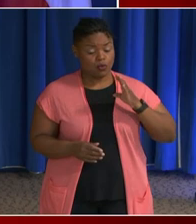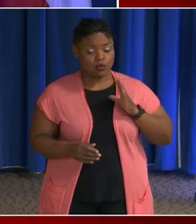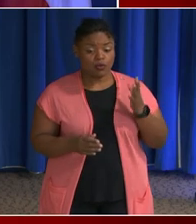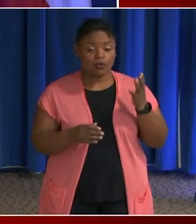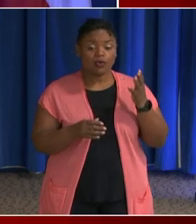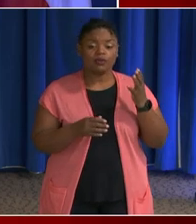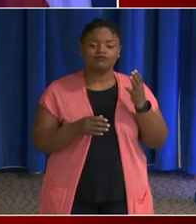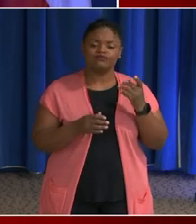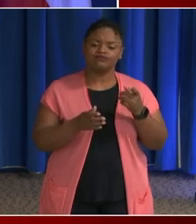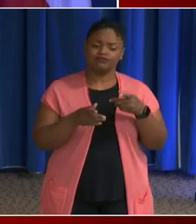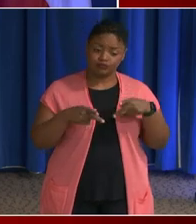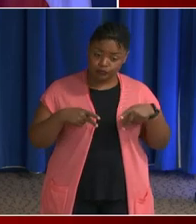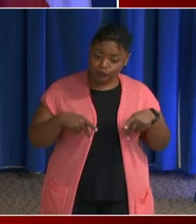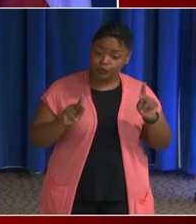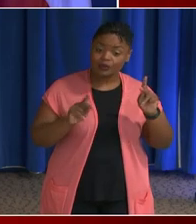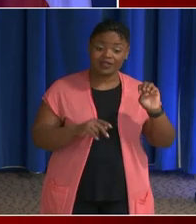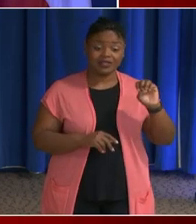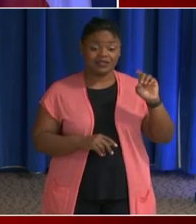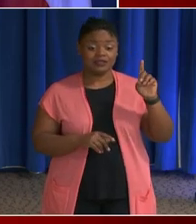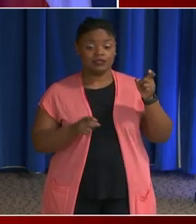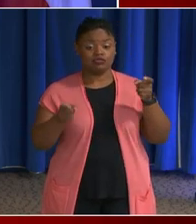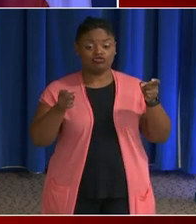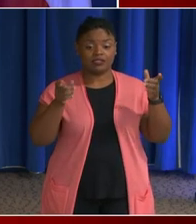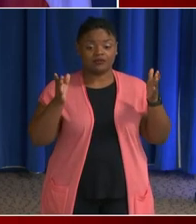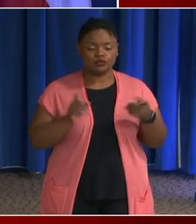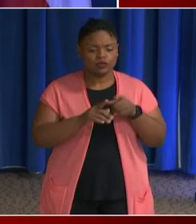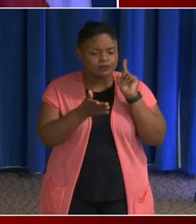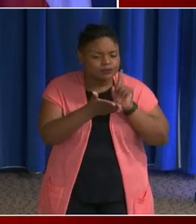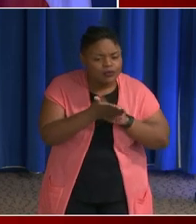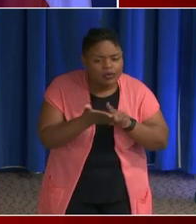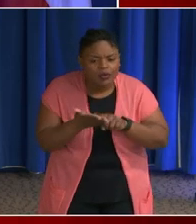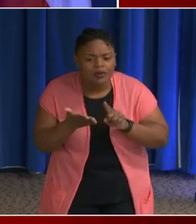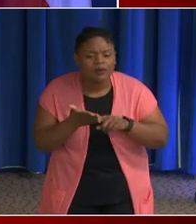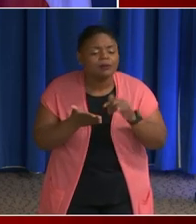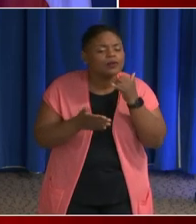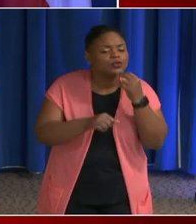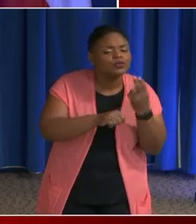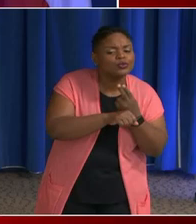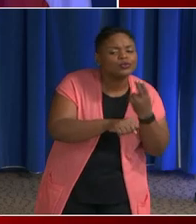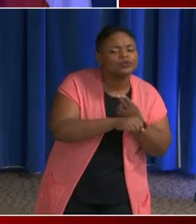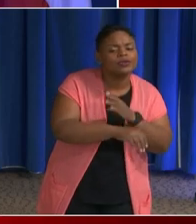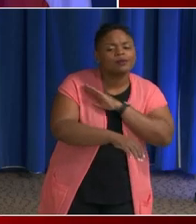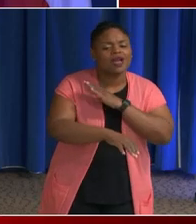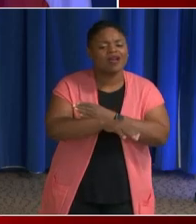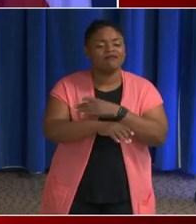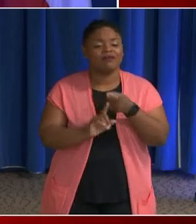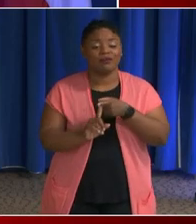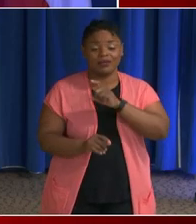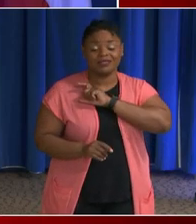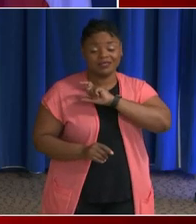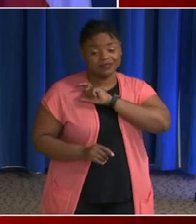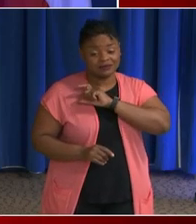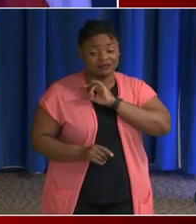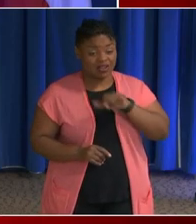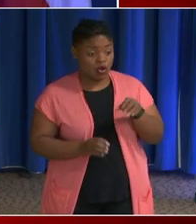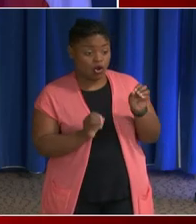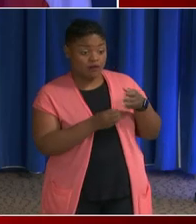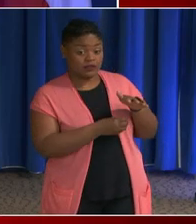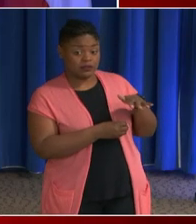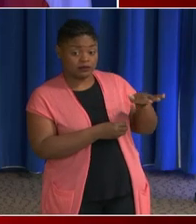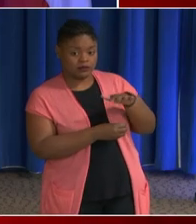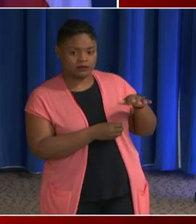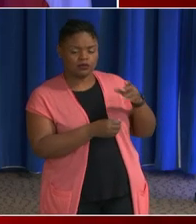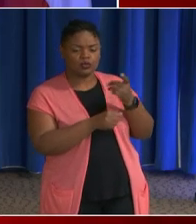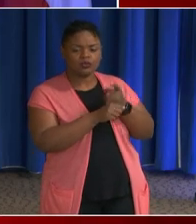of Police Complaints to investigate evidence of abuse or misuse of police powers that the office identifies, even though it may not have